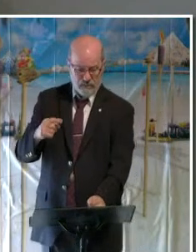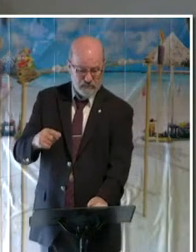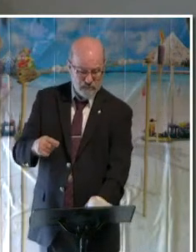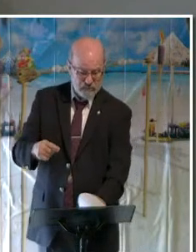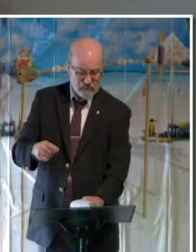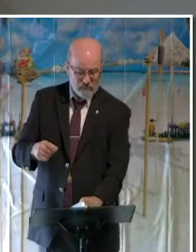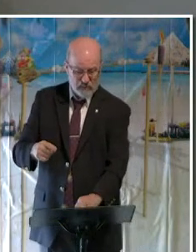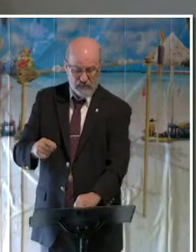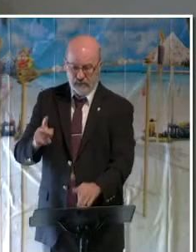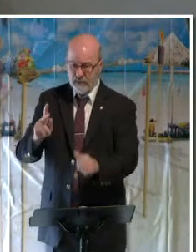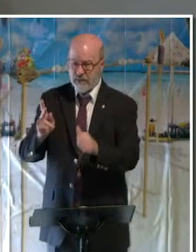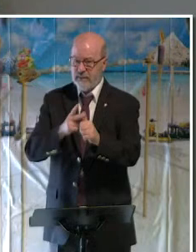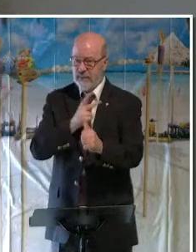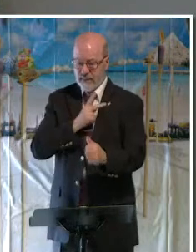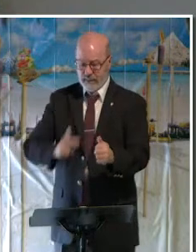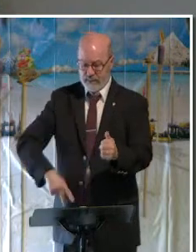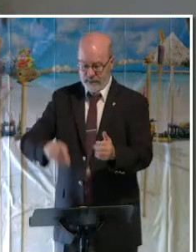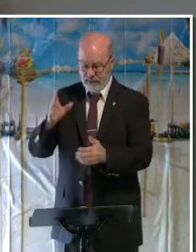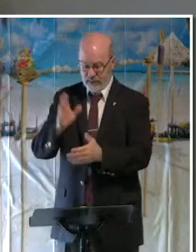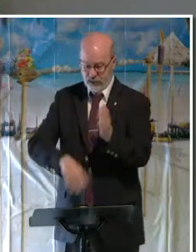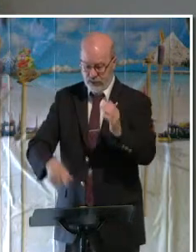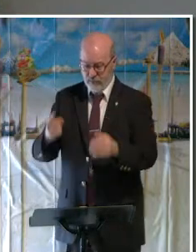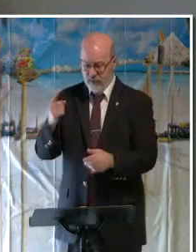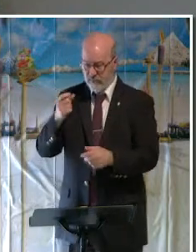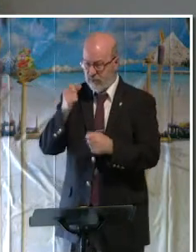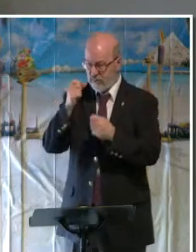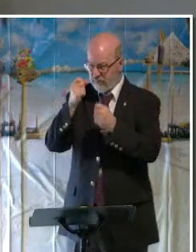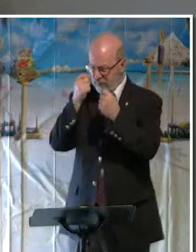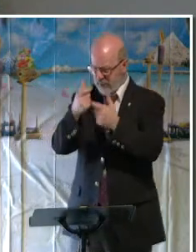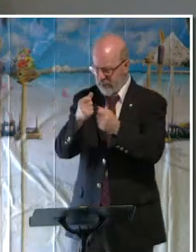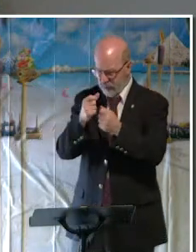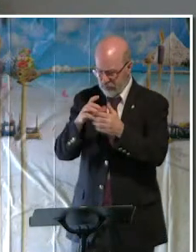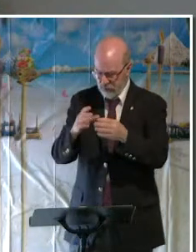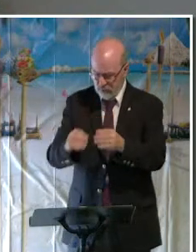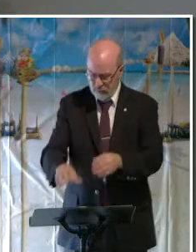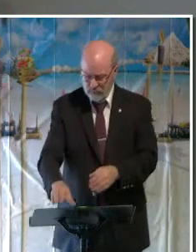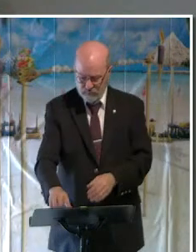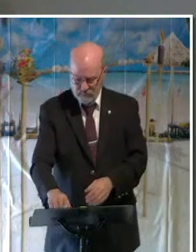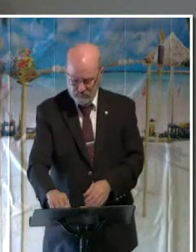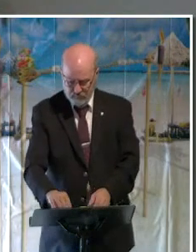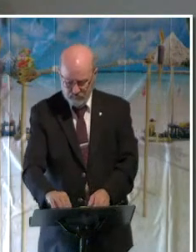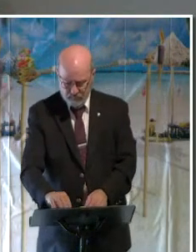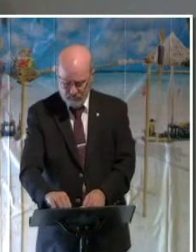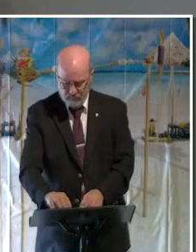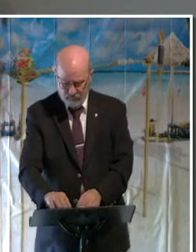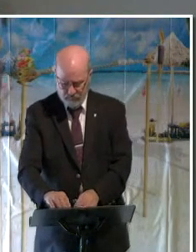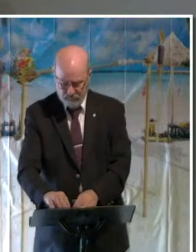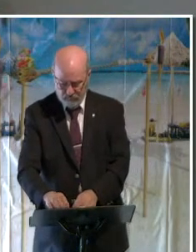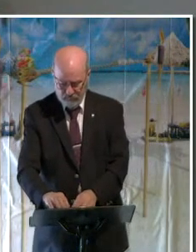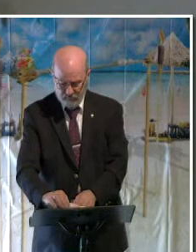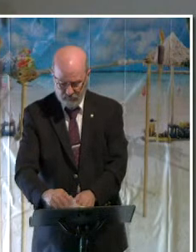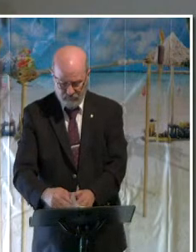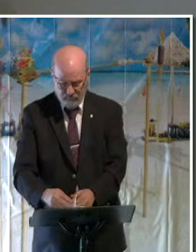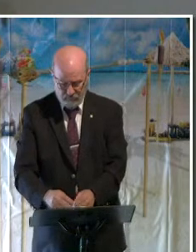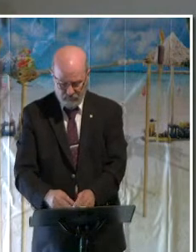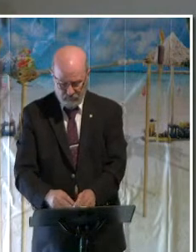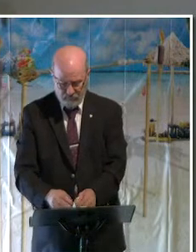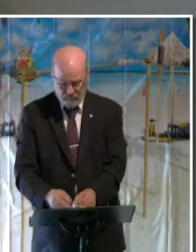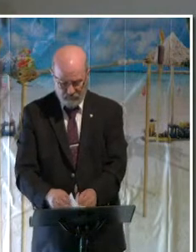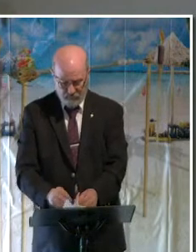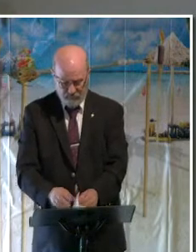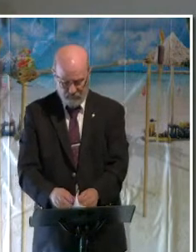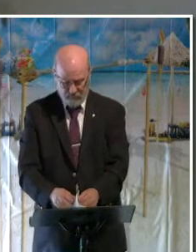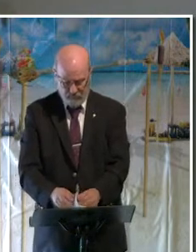Here's a very interesting story. And we're introduced to somebody who I would call a